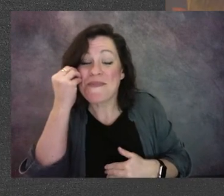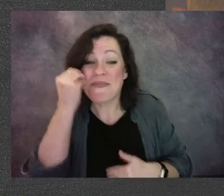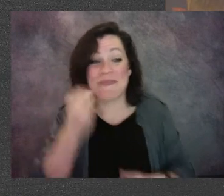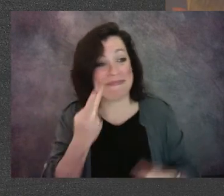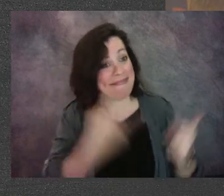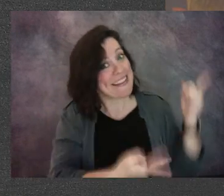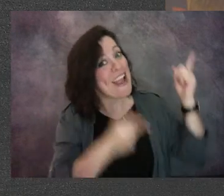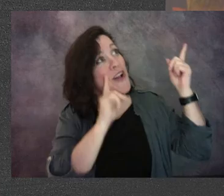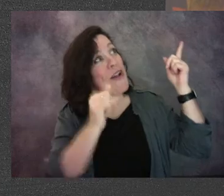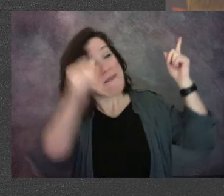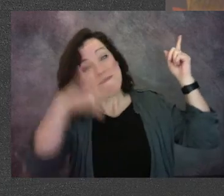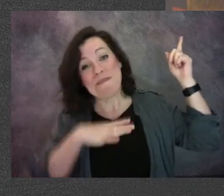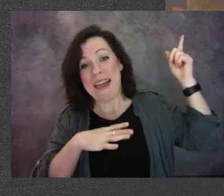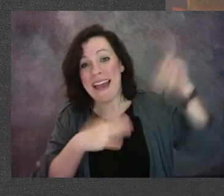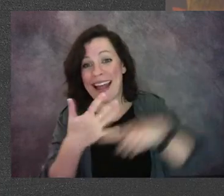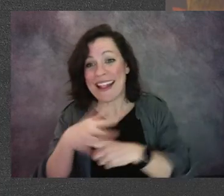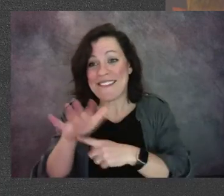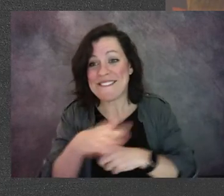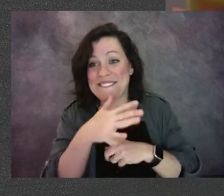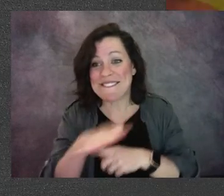one, has like a dress on.